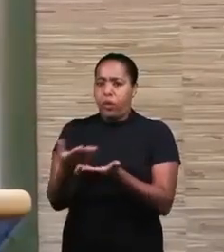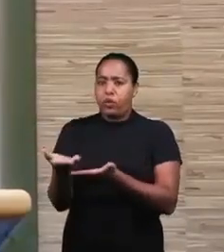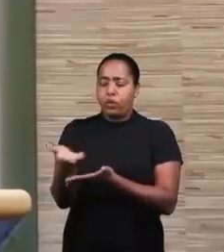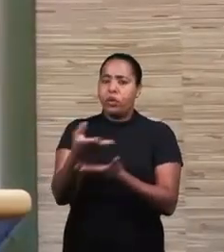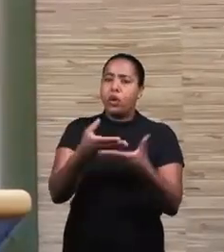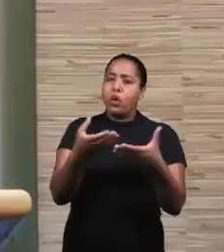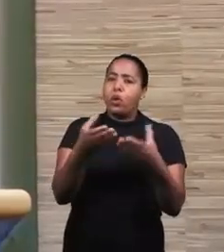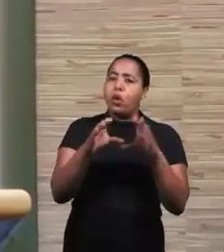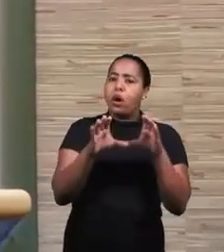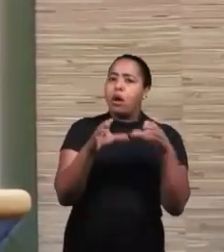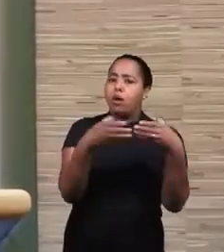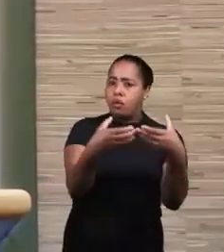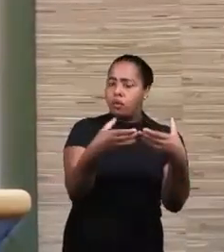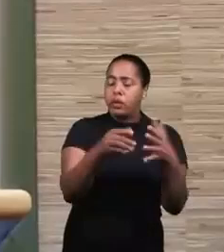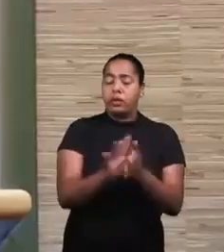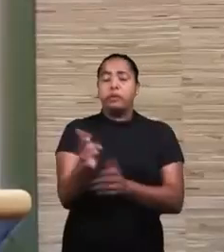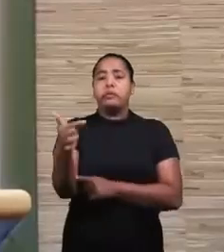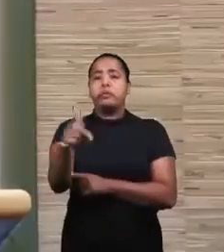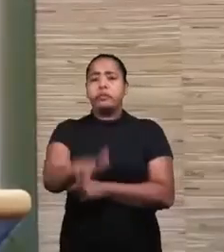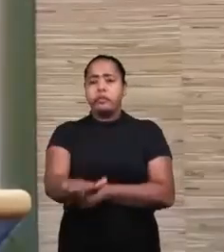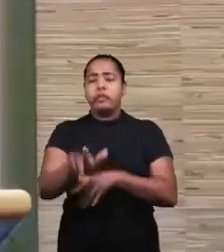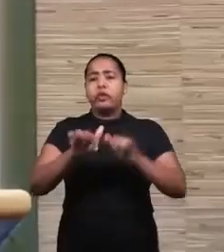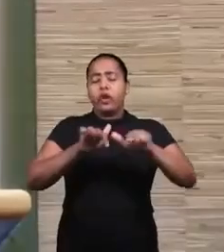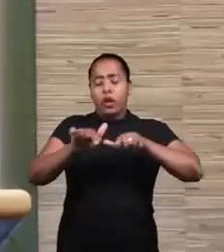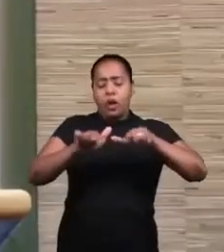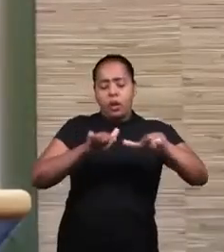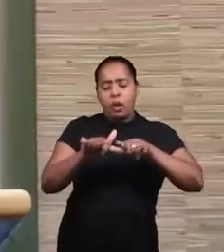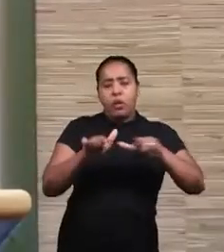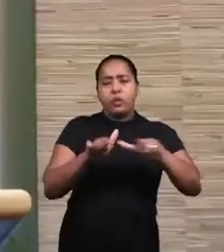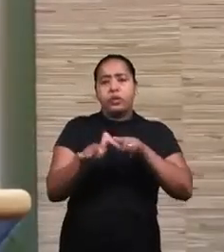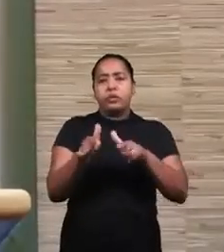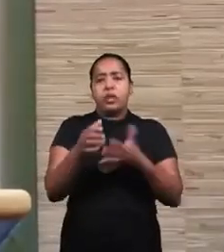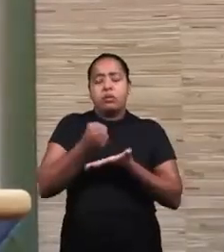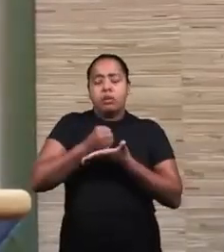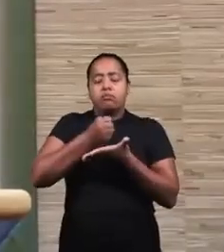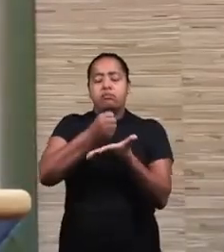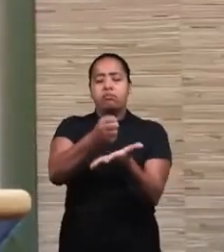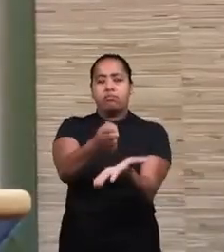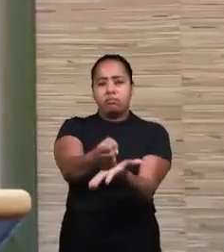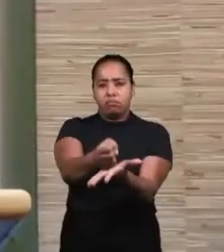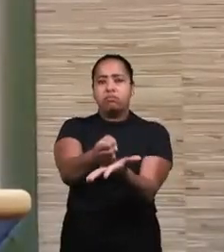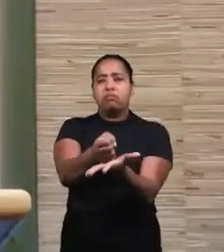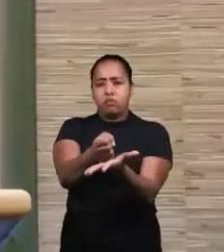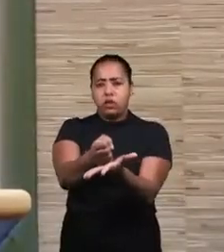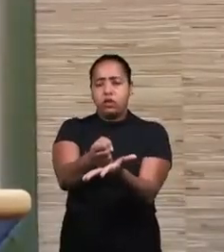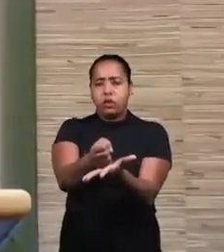So this is the work, the support given by the International